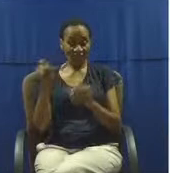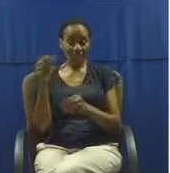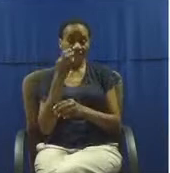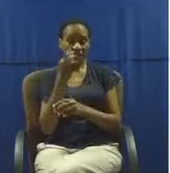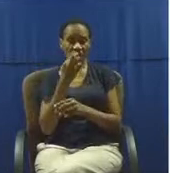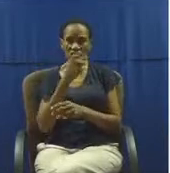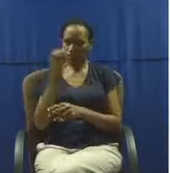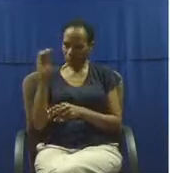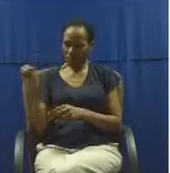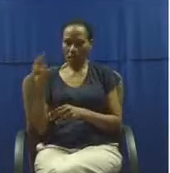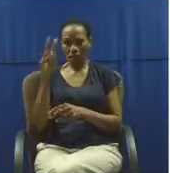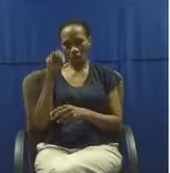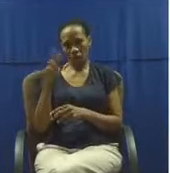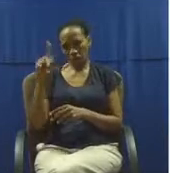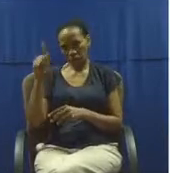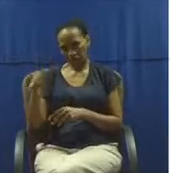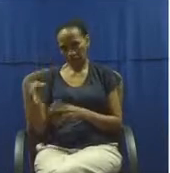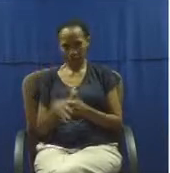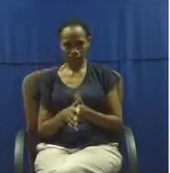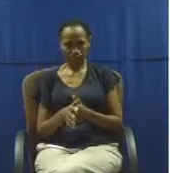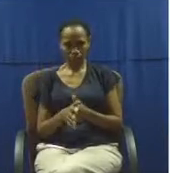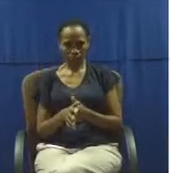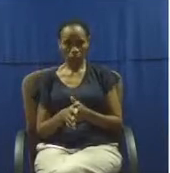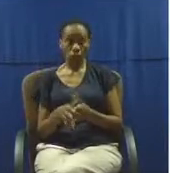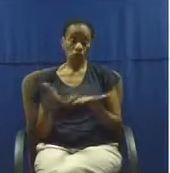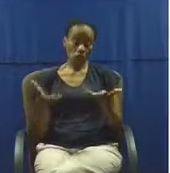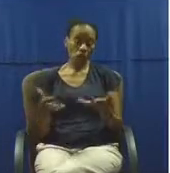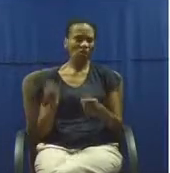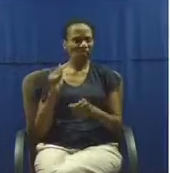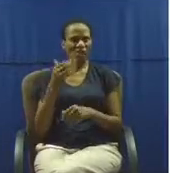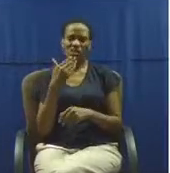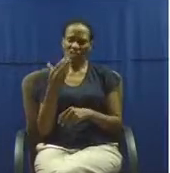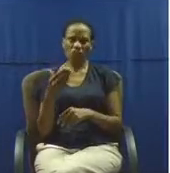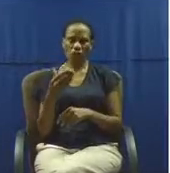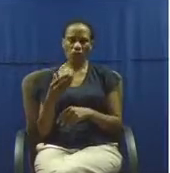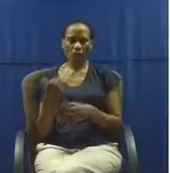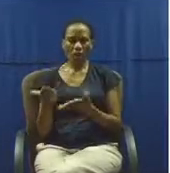Plan. So, good reminder, good